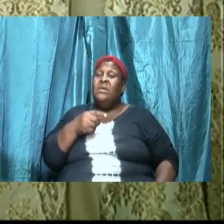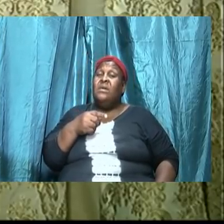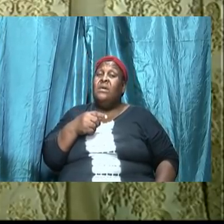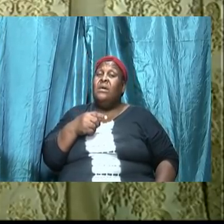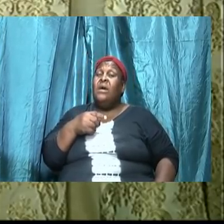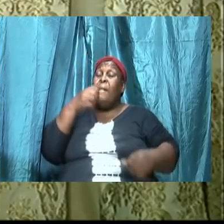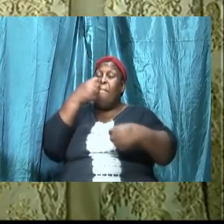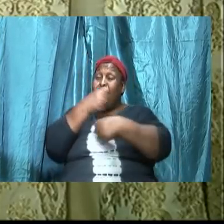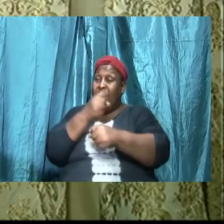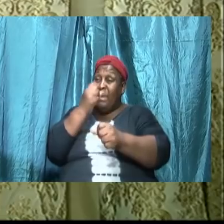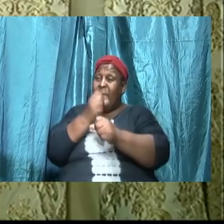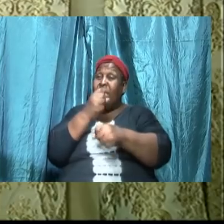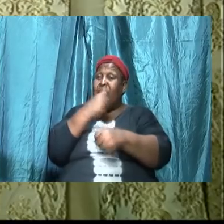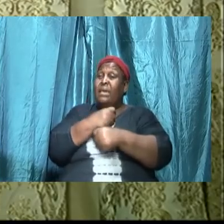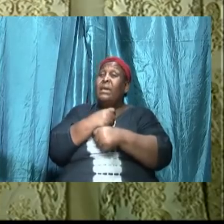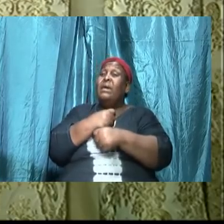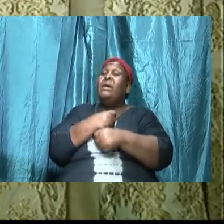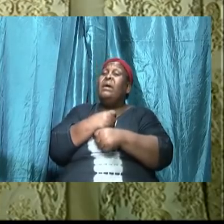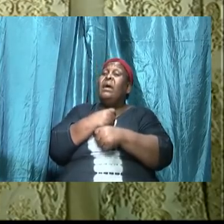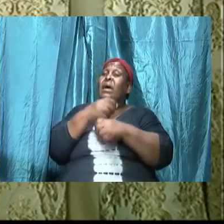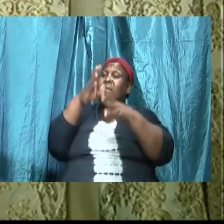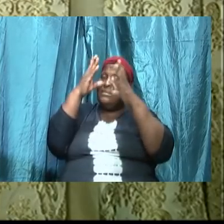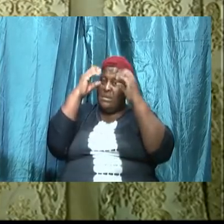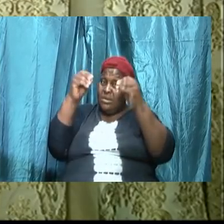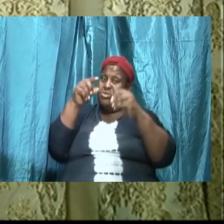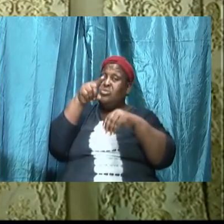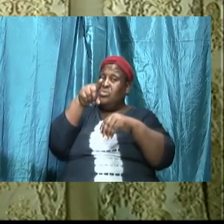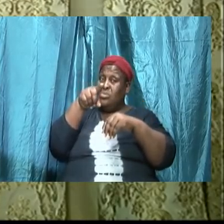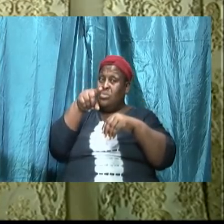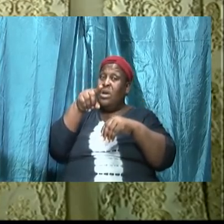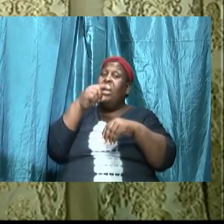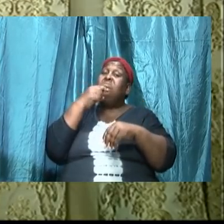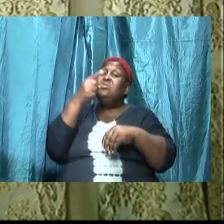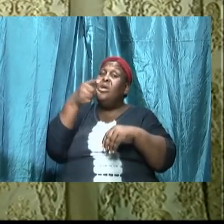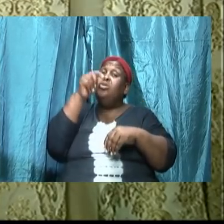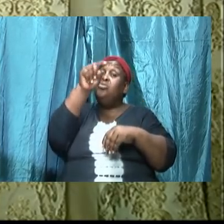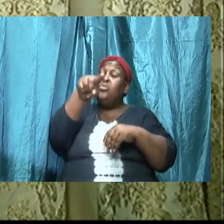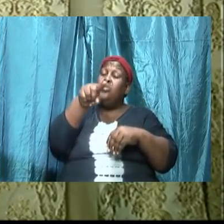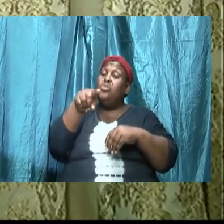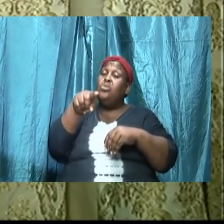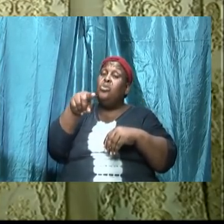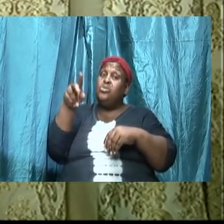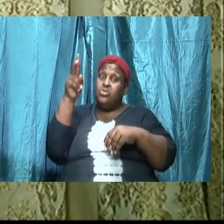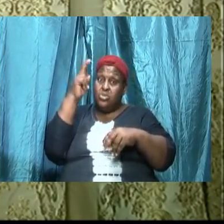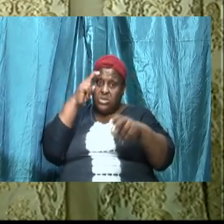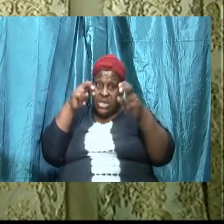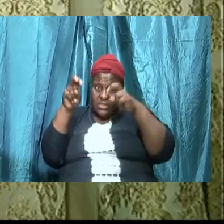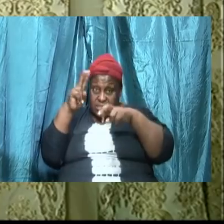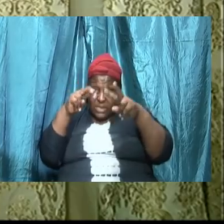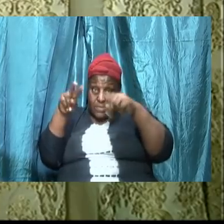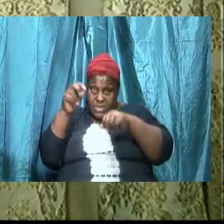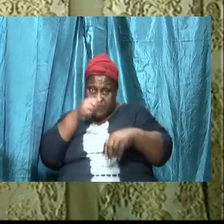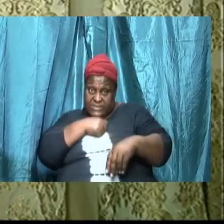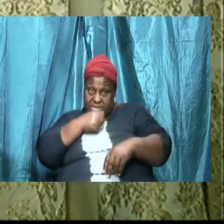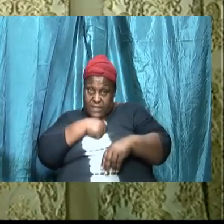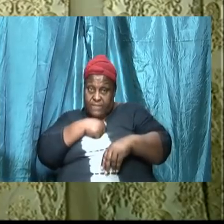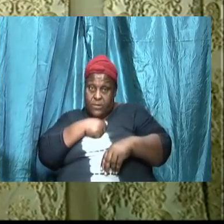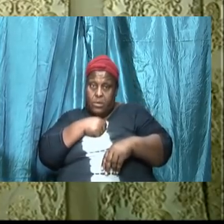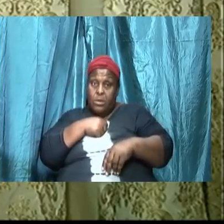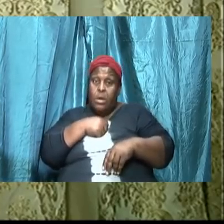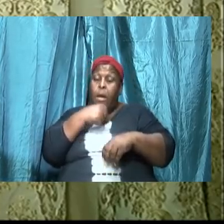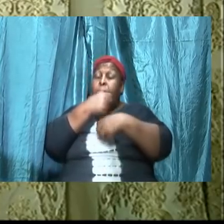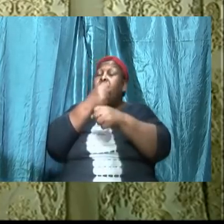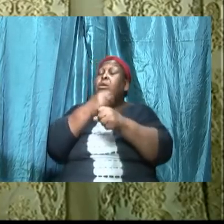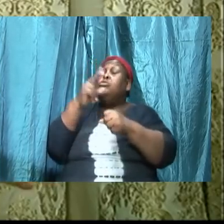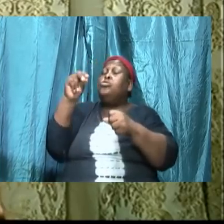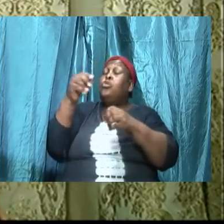making the point to us that we better take stock of ourselves and don't make anybody fool us don't make anybody tell